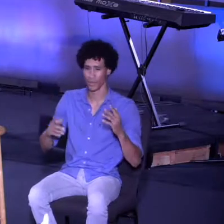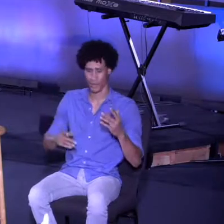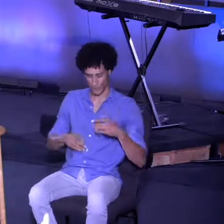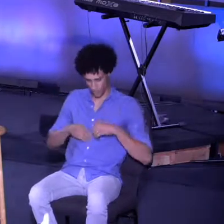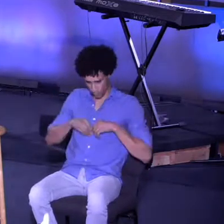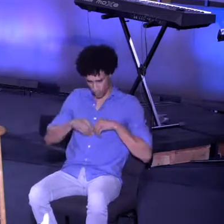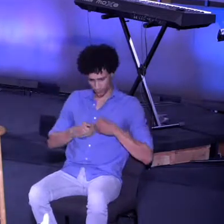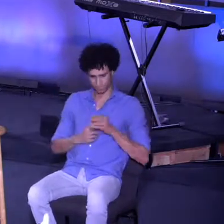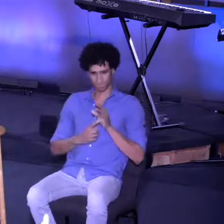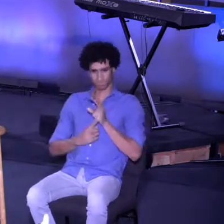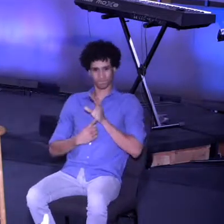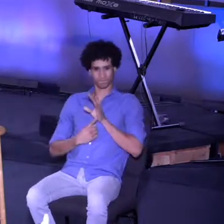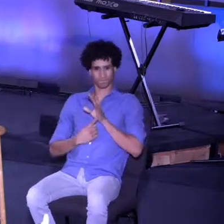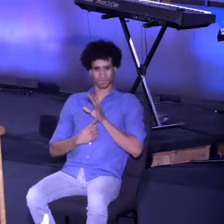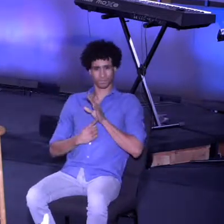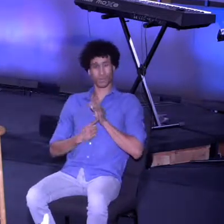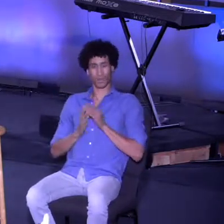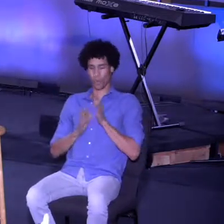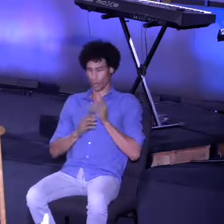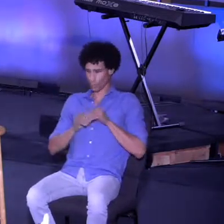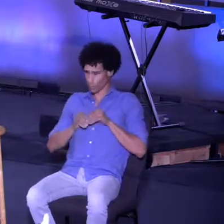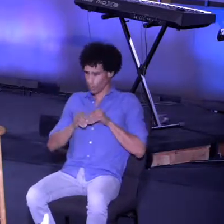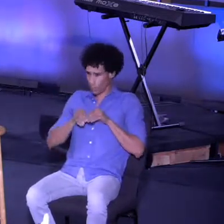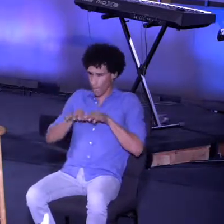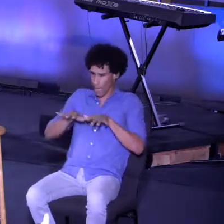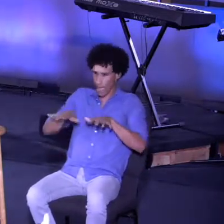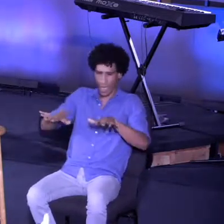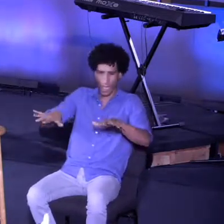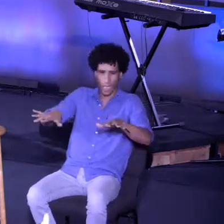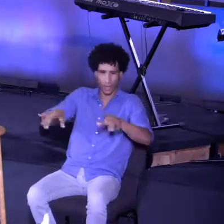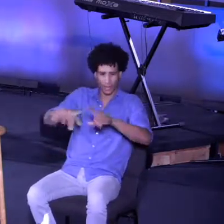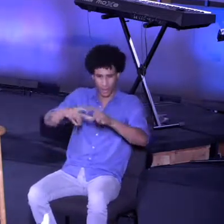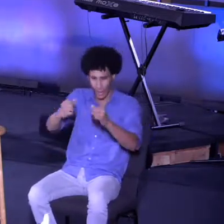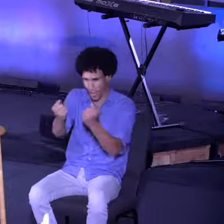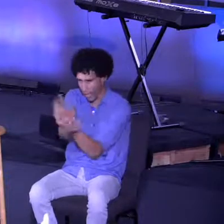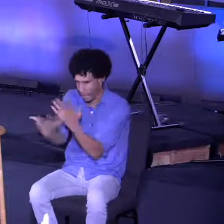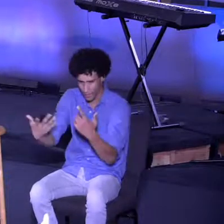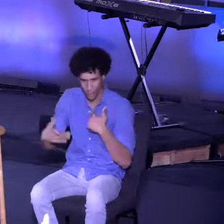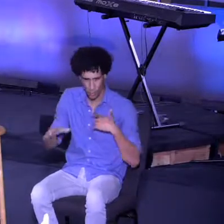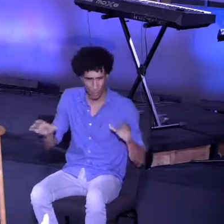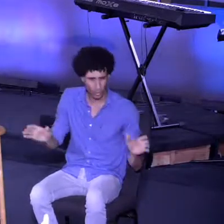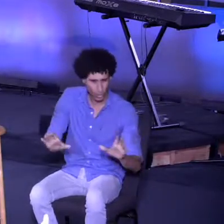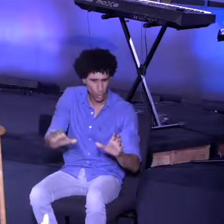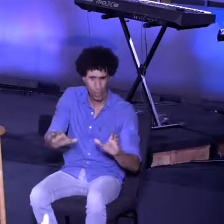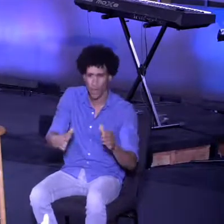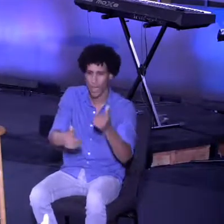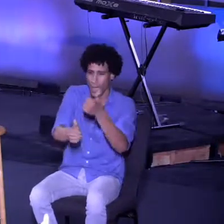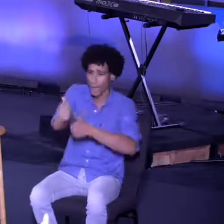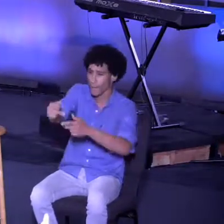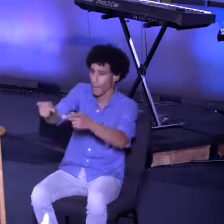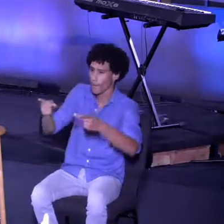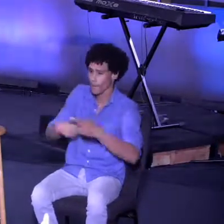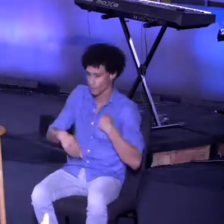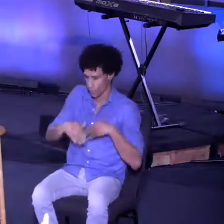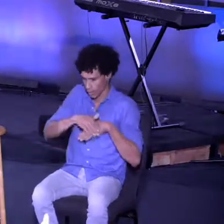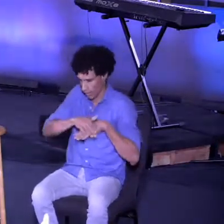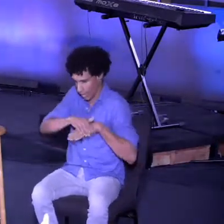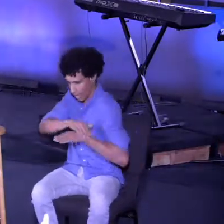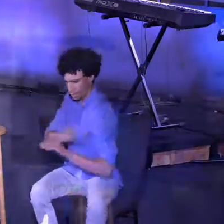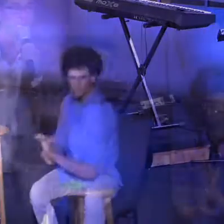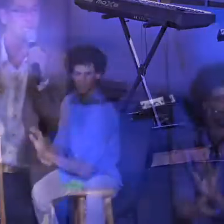the imprint of God on everything we do, everywhere you go.